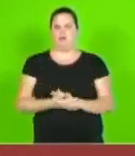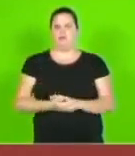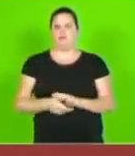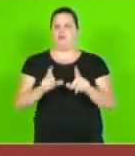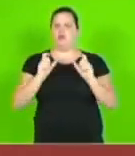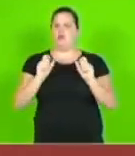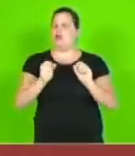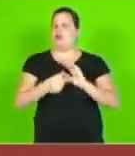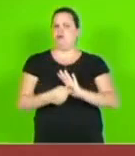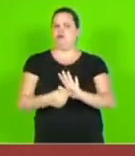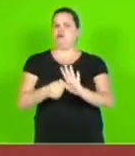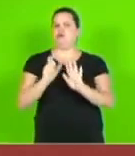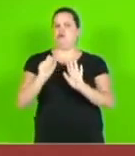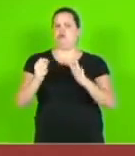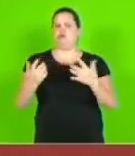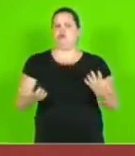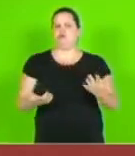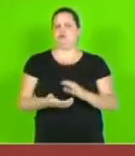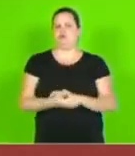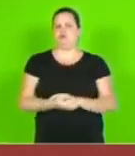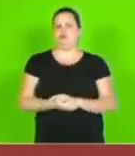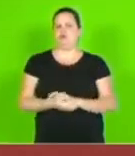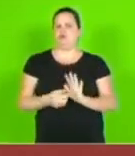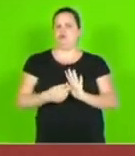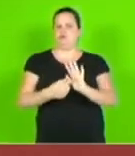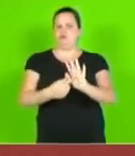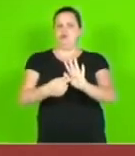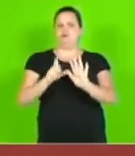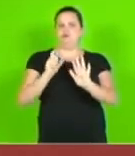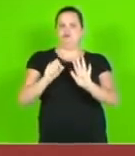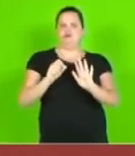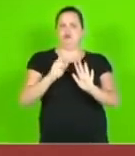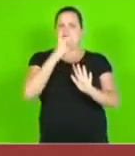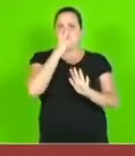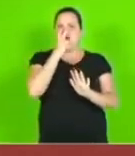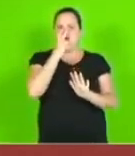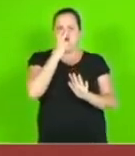pastor, you have to remember what